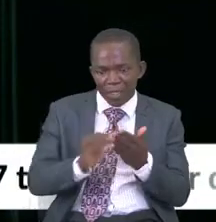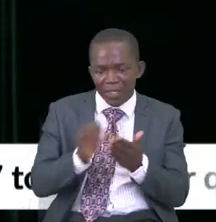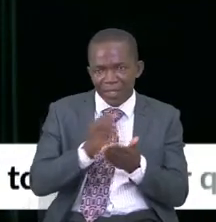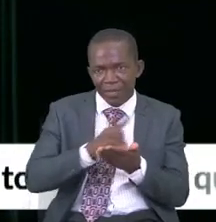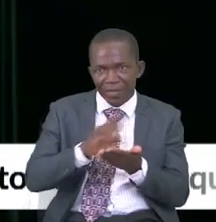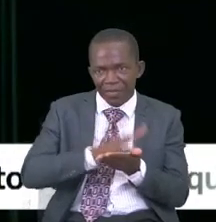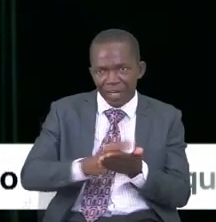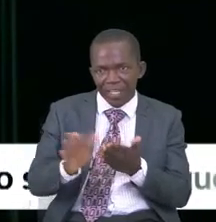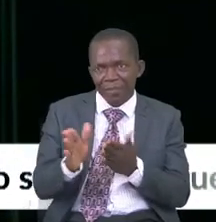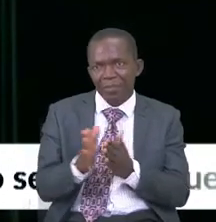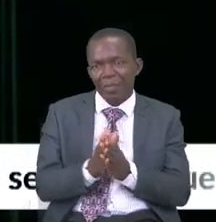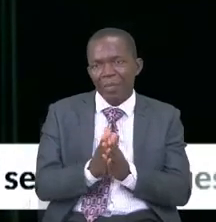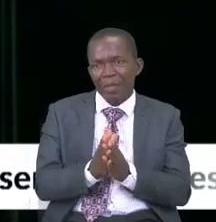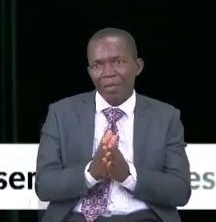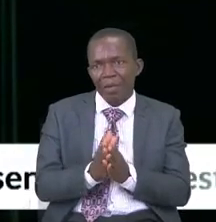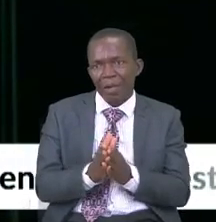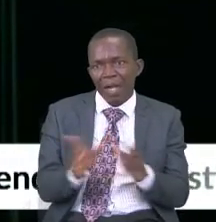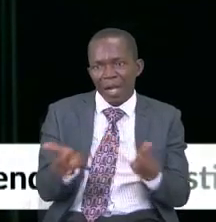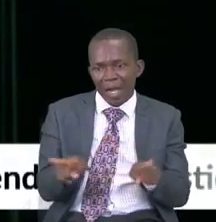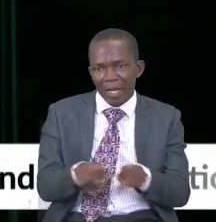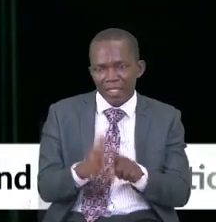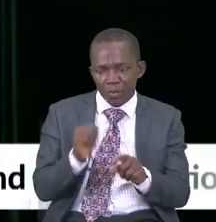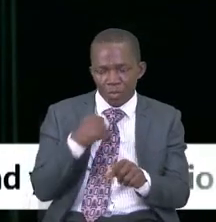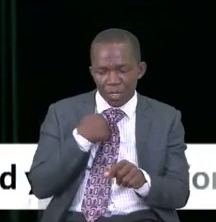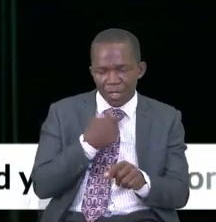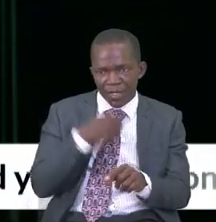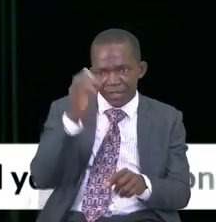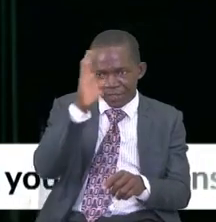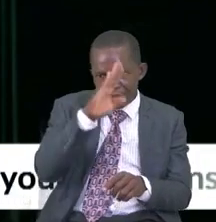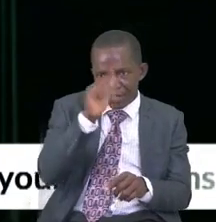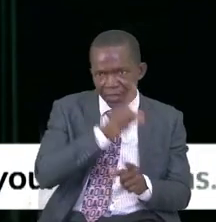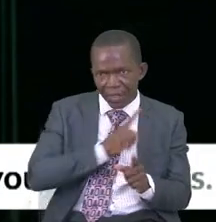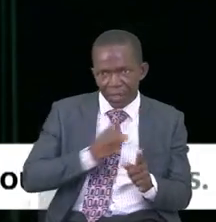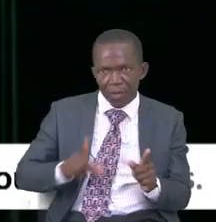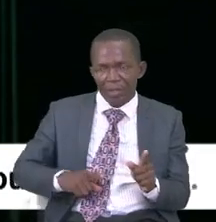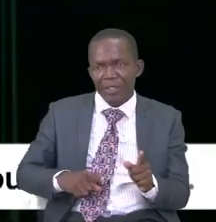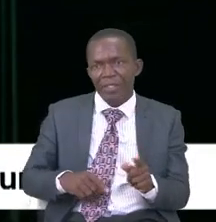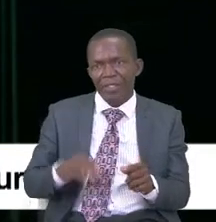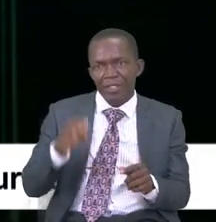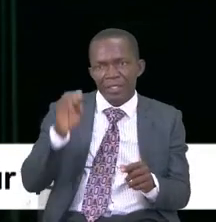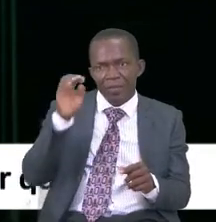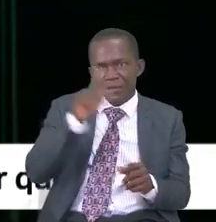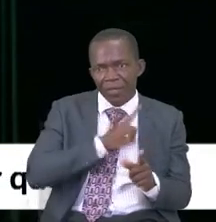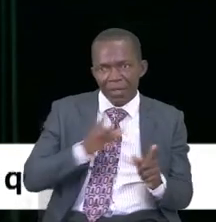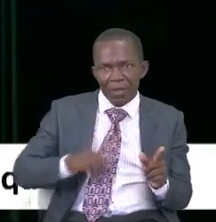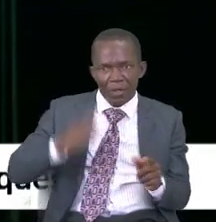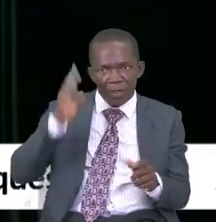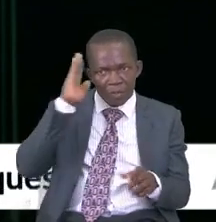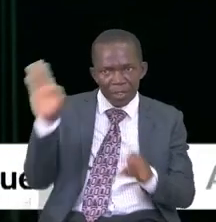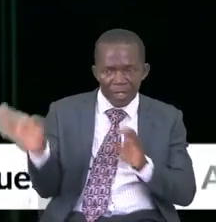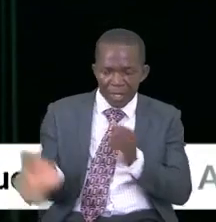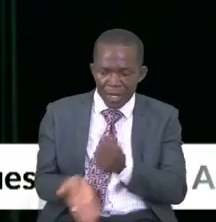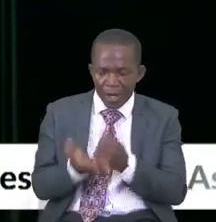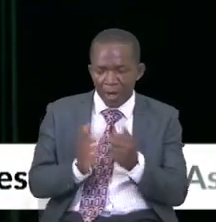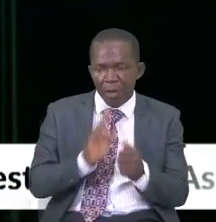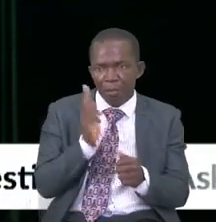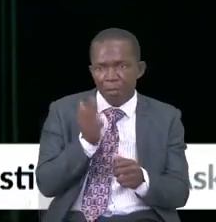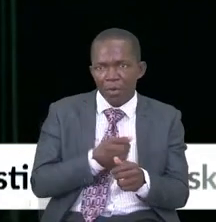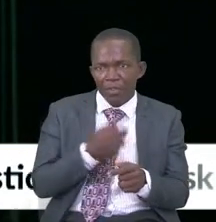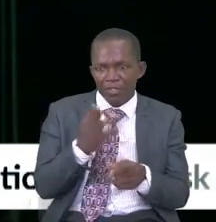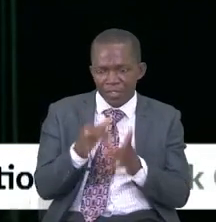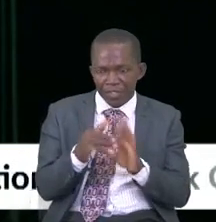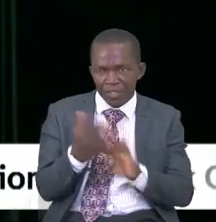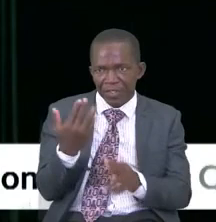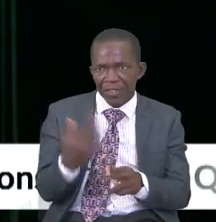is obtained by seeking the Lord. And as we do that, the Lord would help us in Jesus' name. As we seek